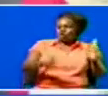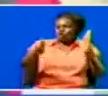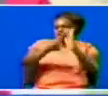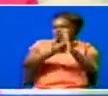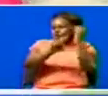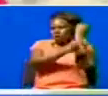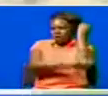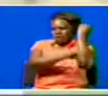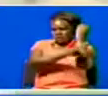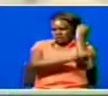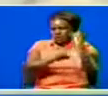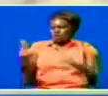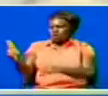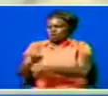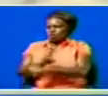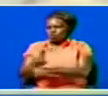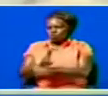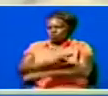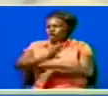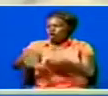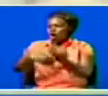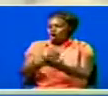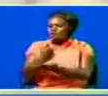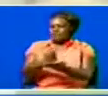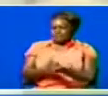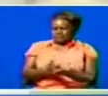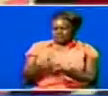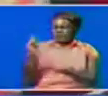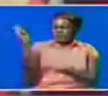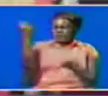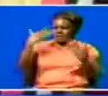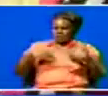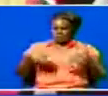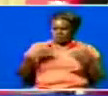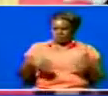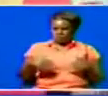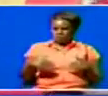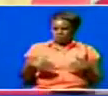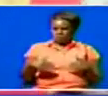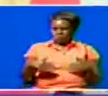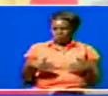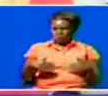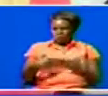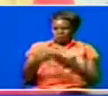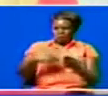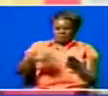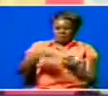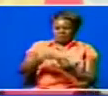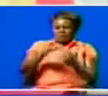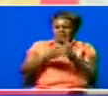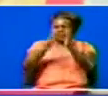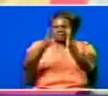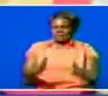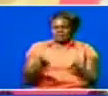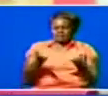inchi inatumika kwa kila mmoja wetu, maana sisi ni wa Kenya. Usiku kucha kabla kuwachagua. Leaders